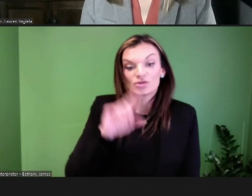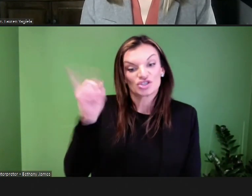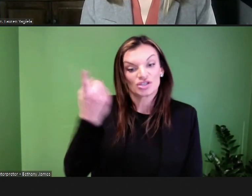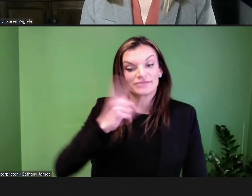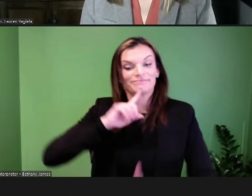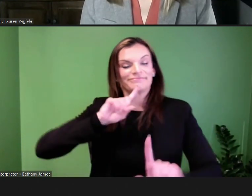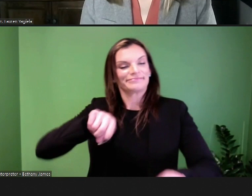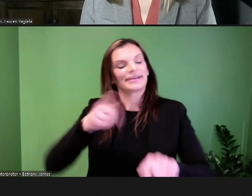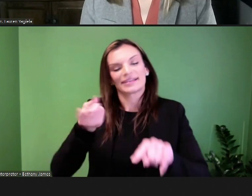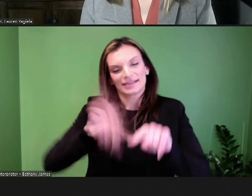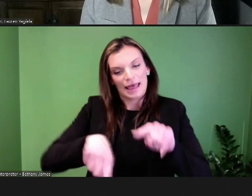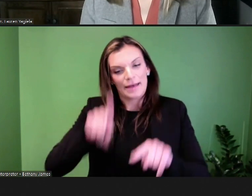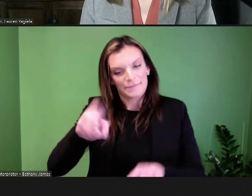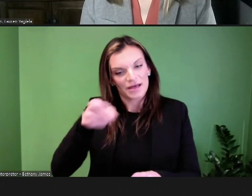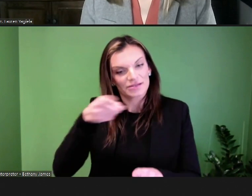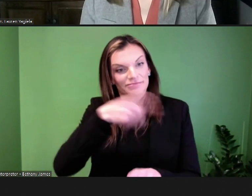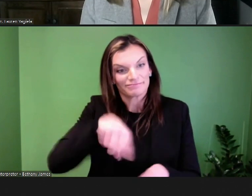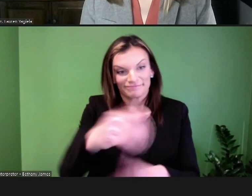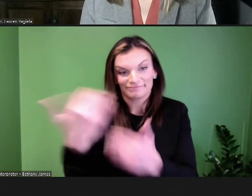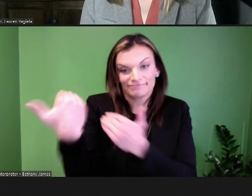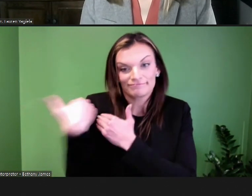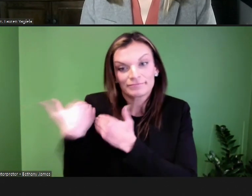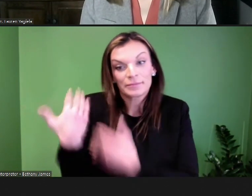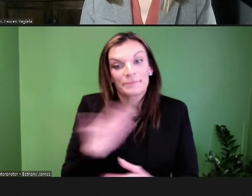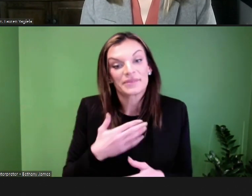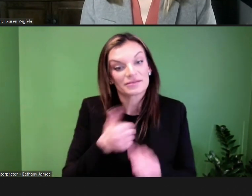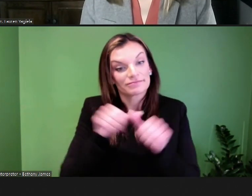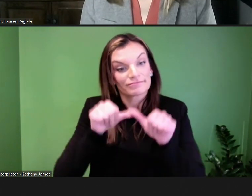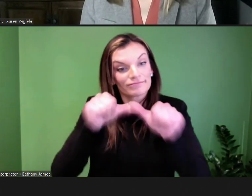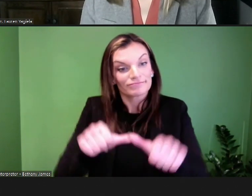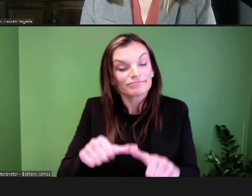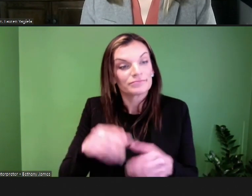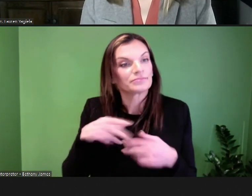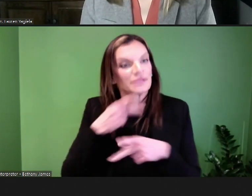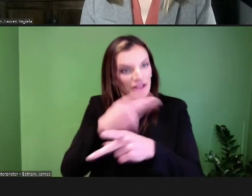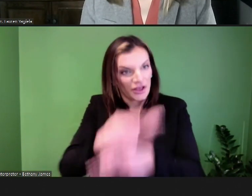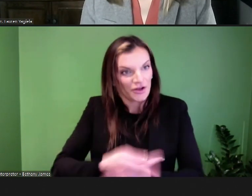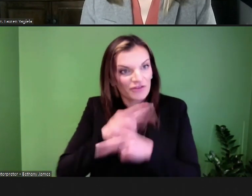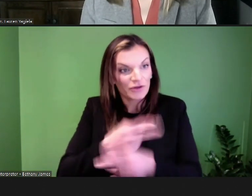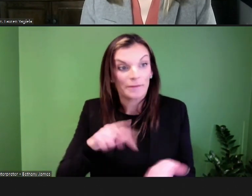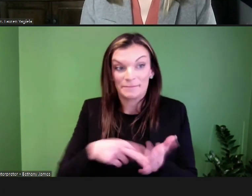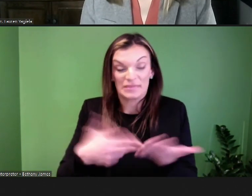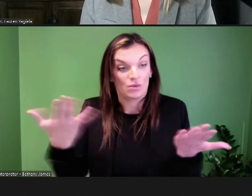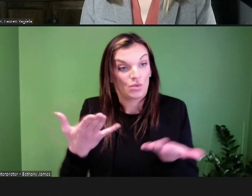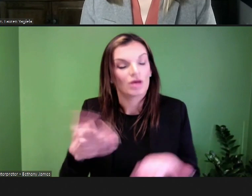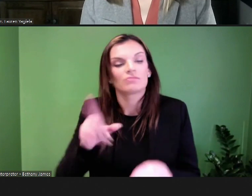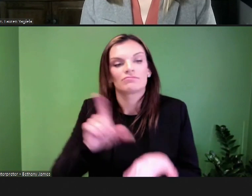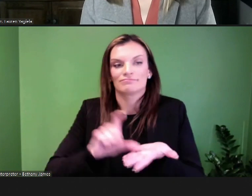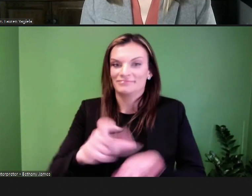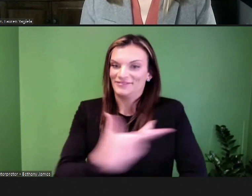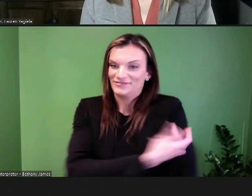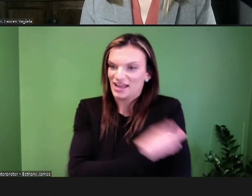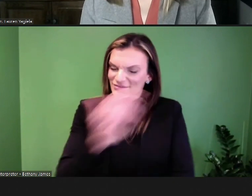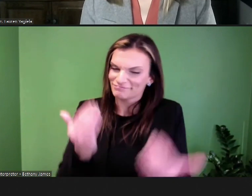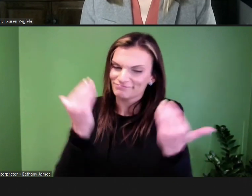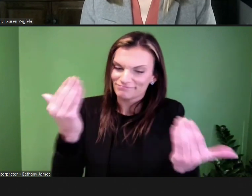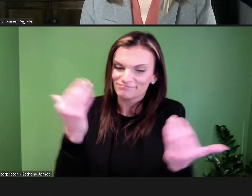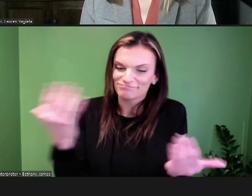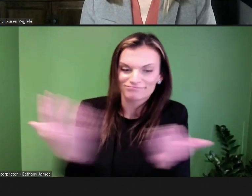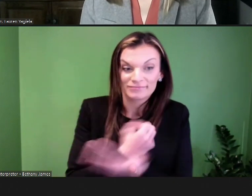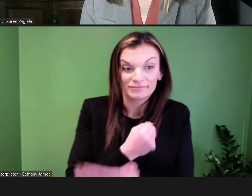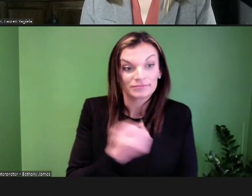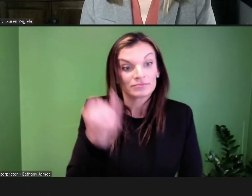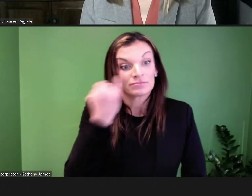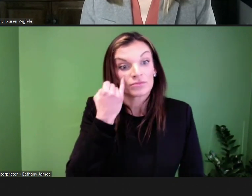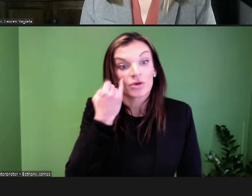So please be extra vigilant and layer protection. Get vaccinated and get your booster when you